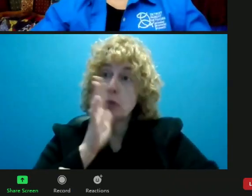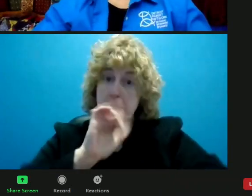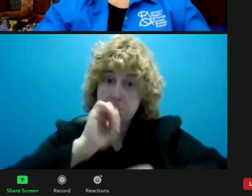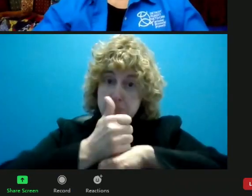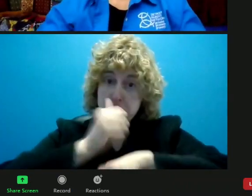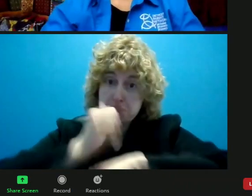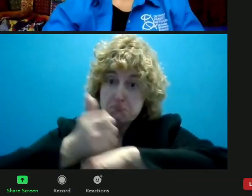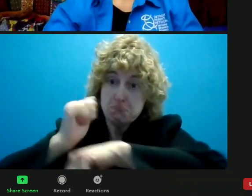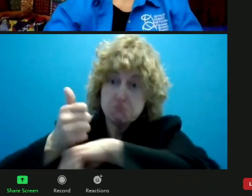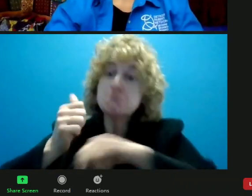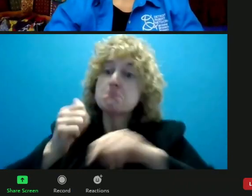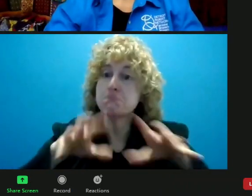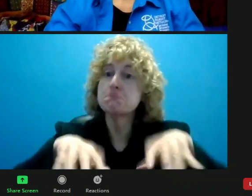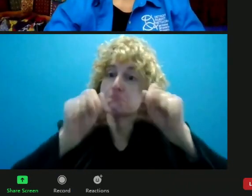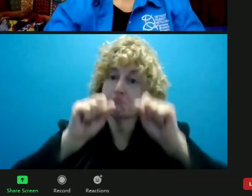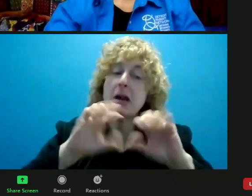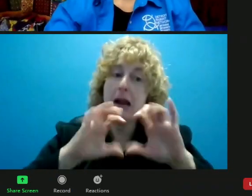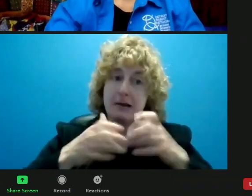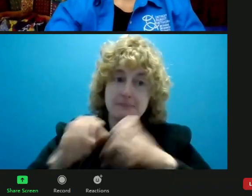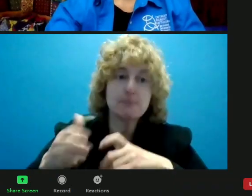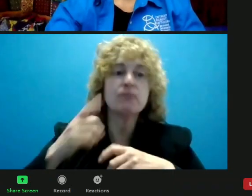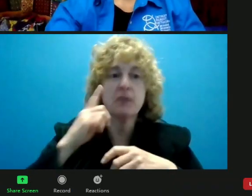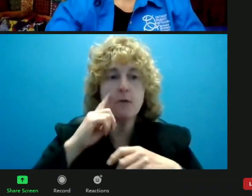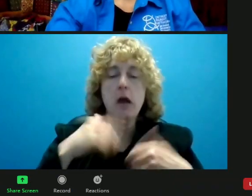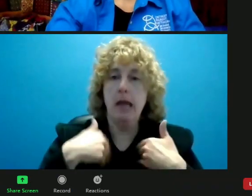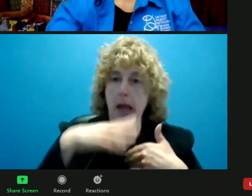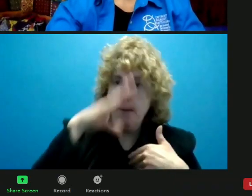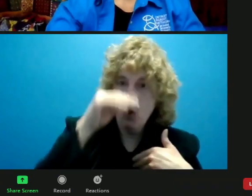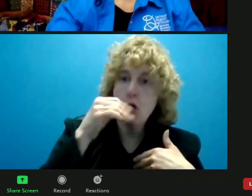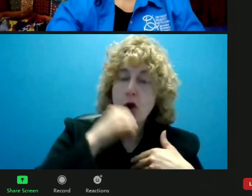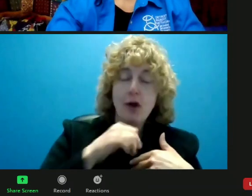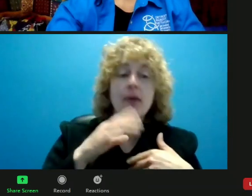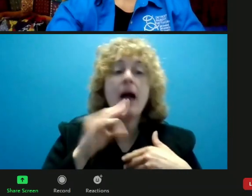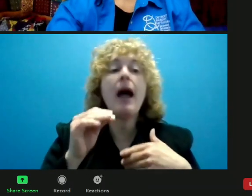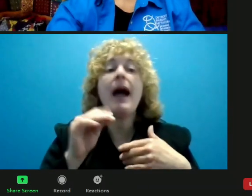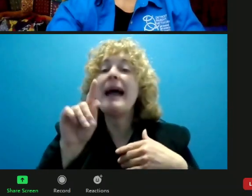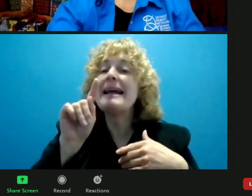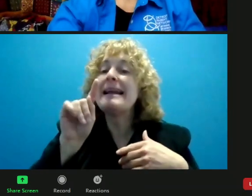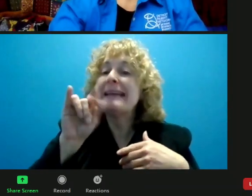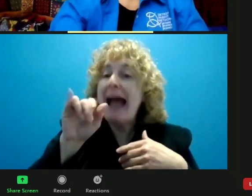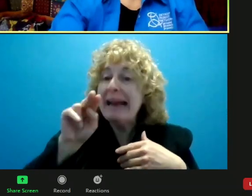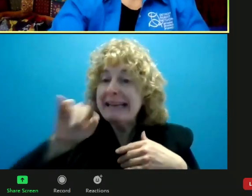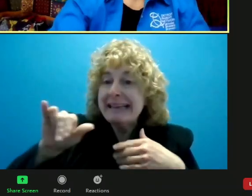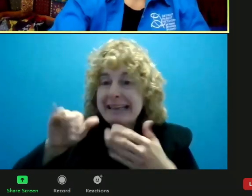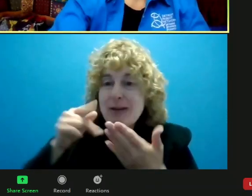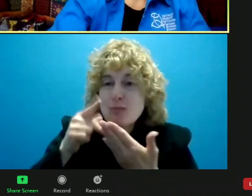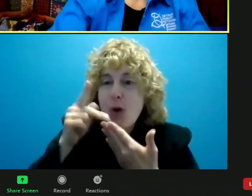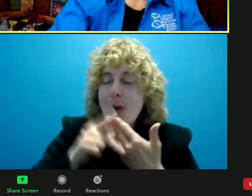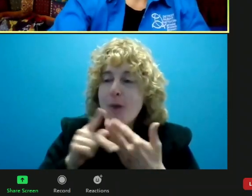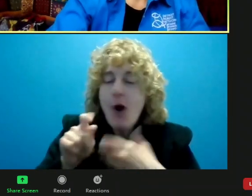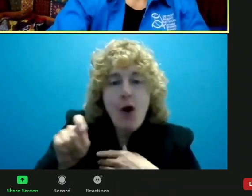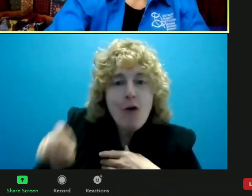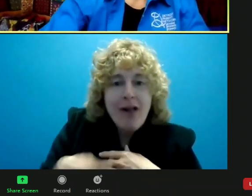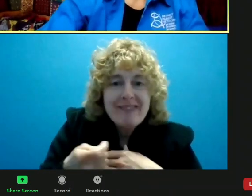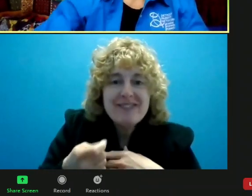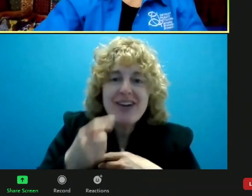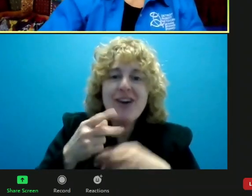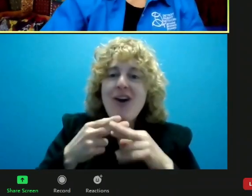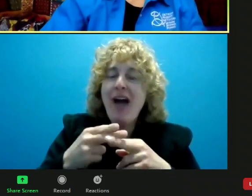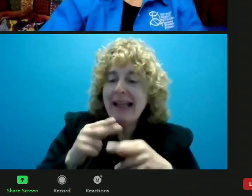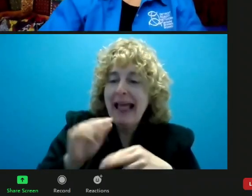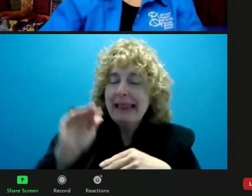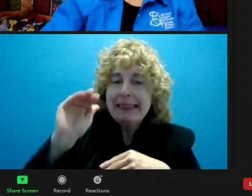our tiny programs. I love the tiny programs. We're already doing golf. It's called little putters. Can you imagine that little putters? Um, we fought over